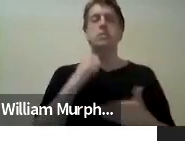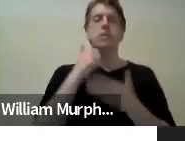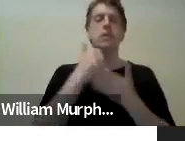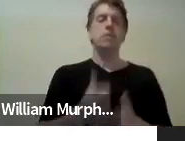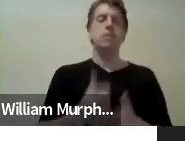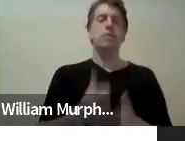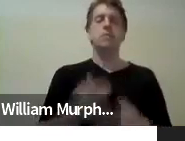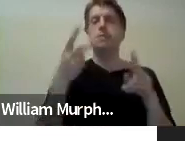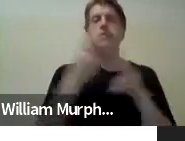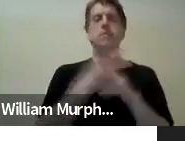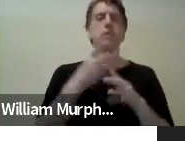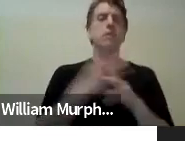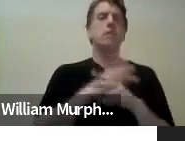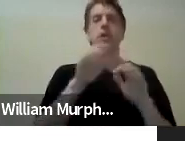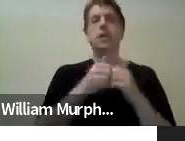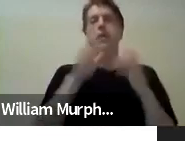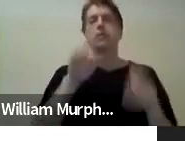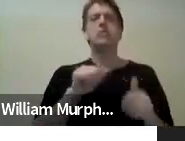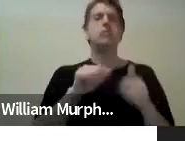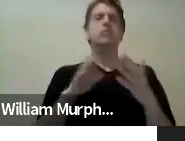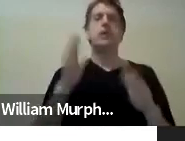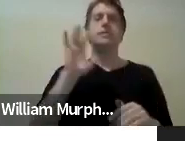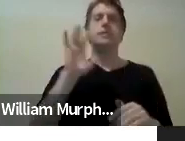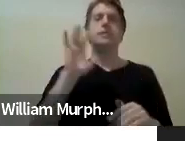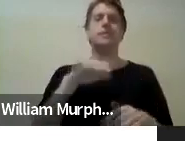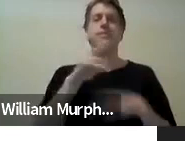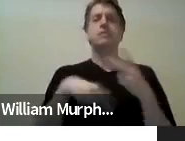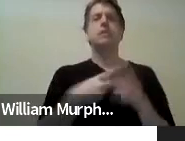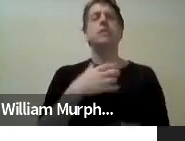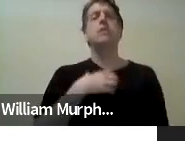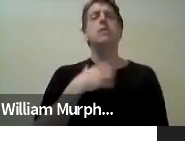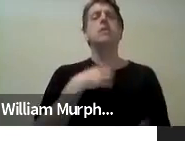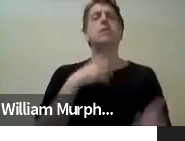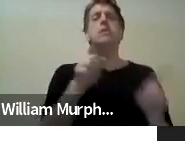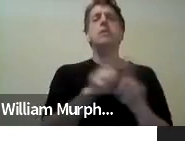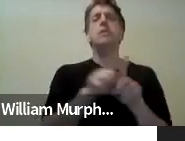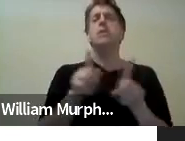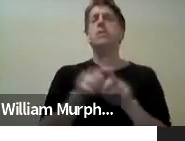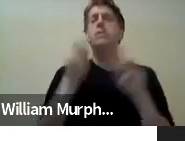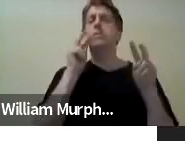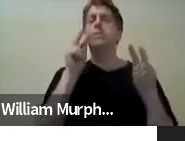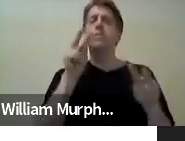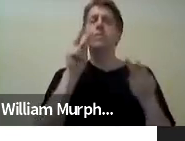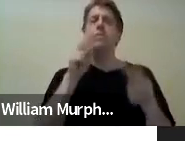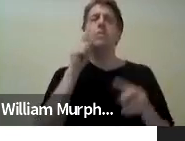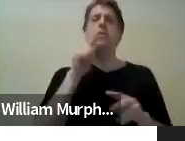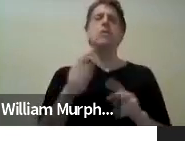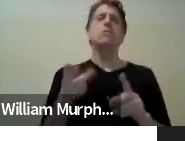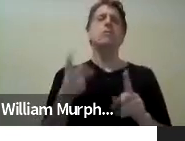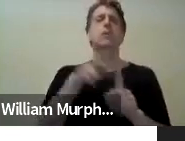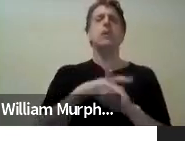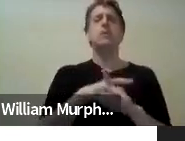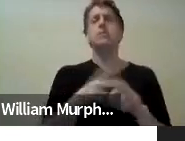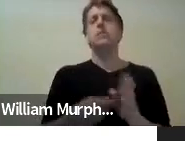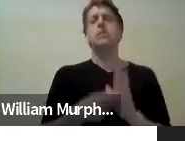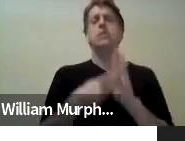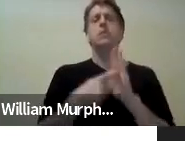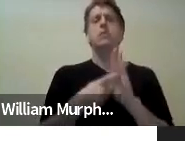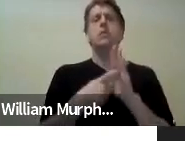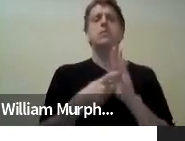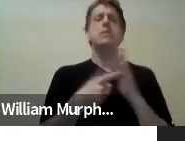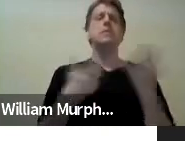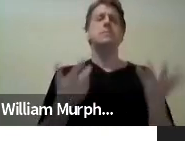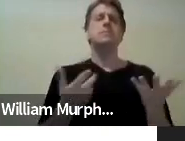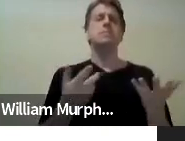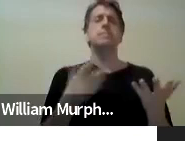know, how to address such a complaint. And also keep an eye out for application requirements that require